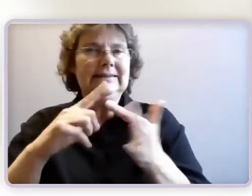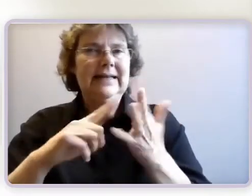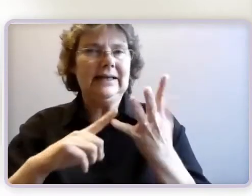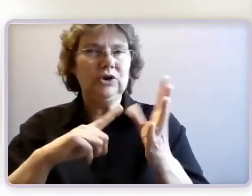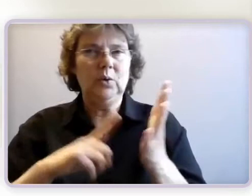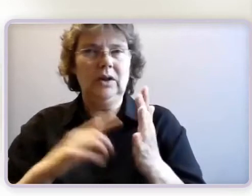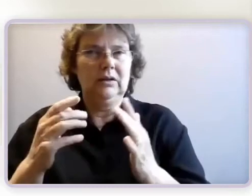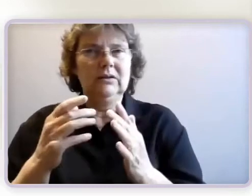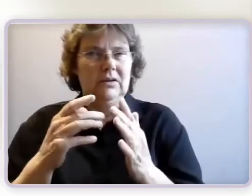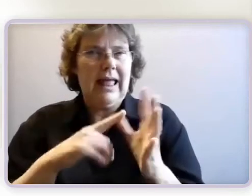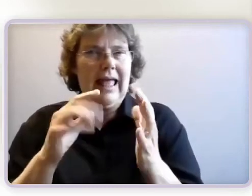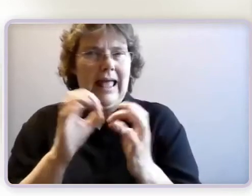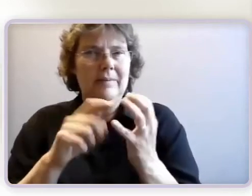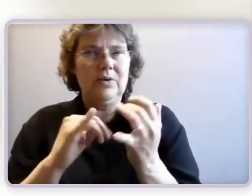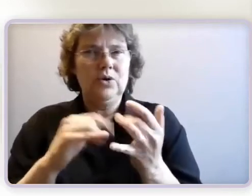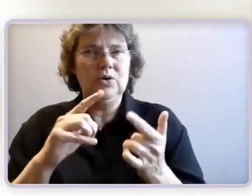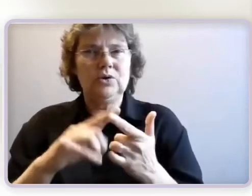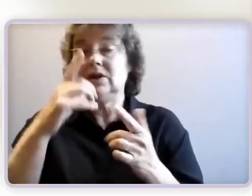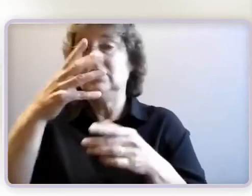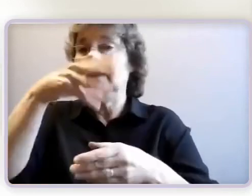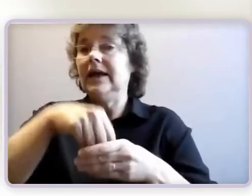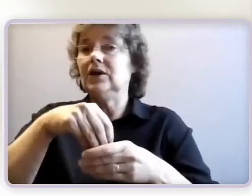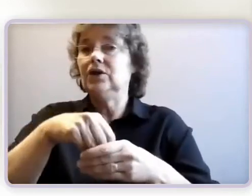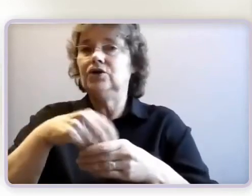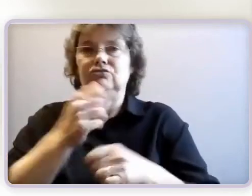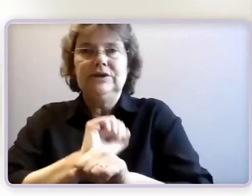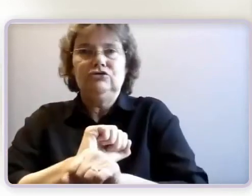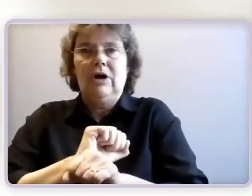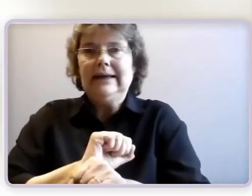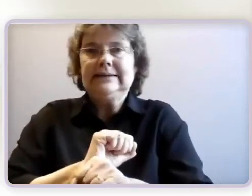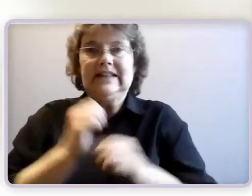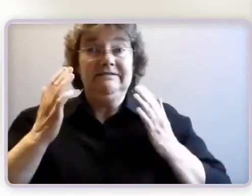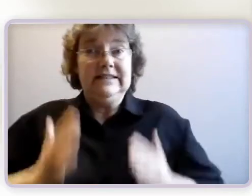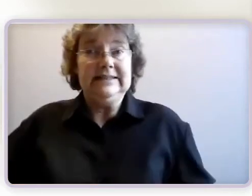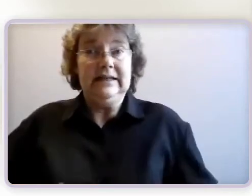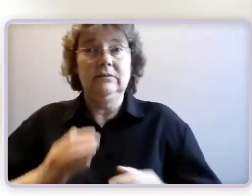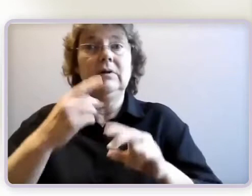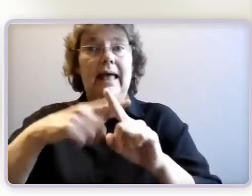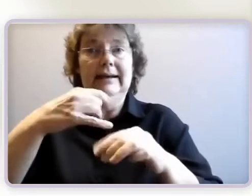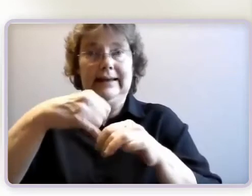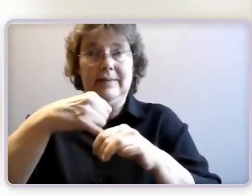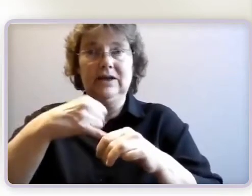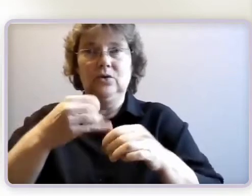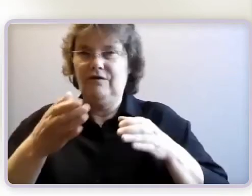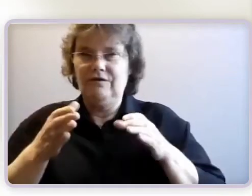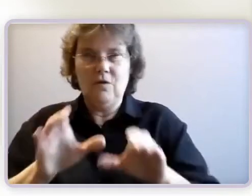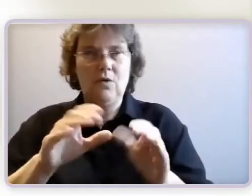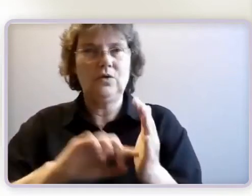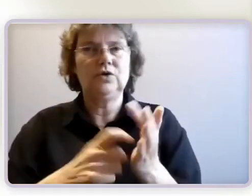of restraints, chemical and physical, forced treatment, forced interventions,